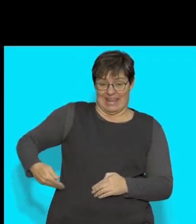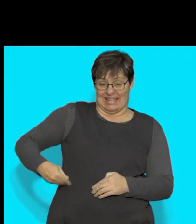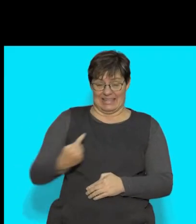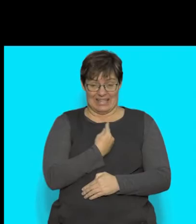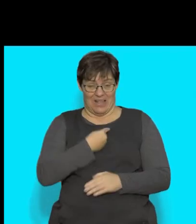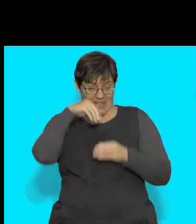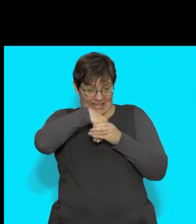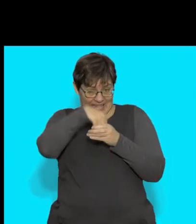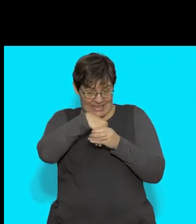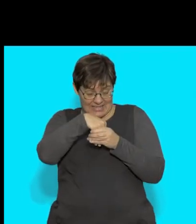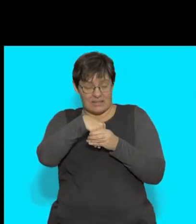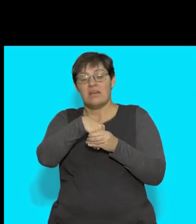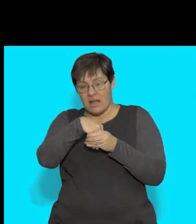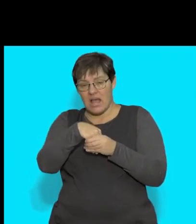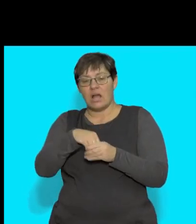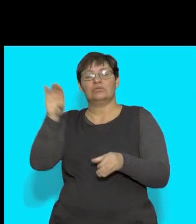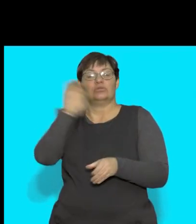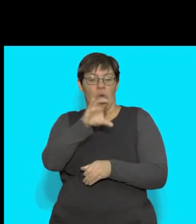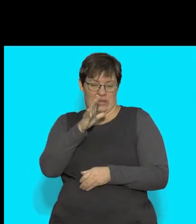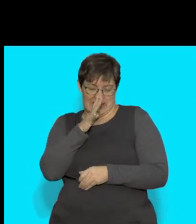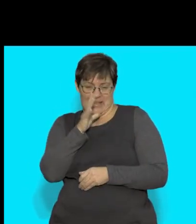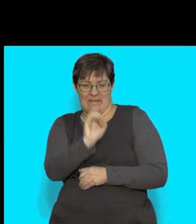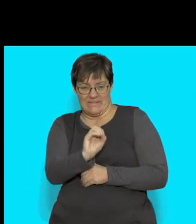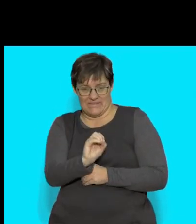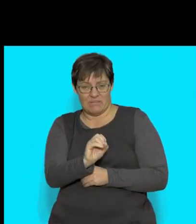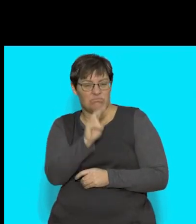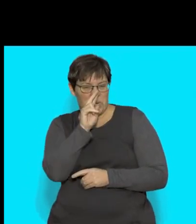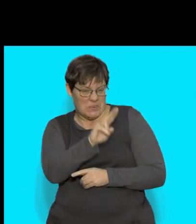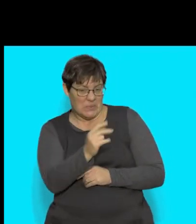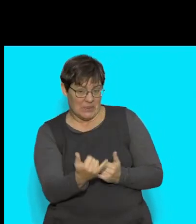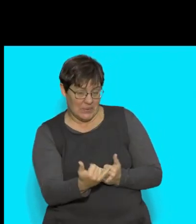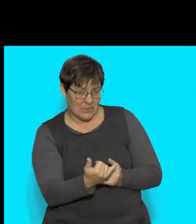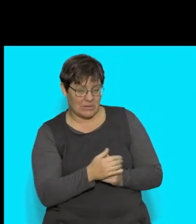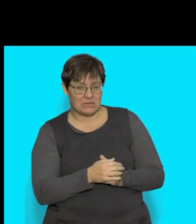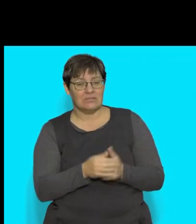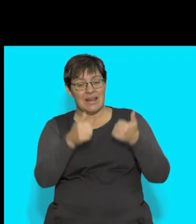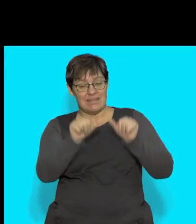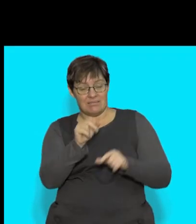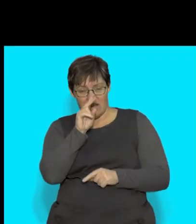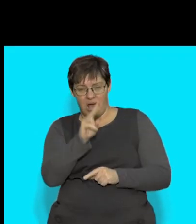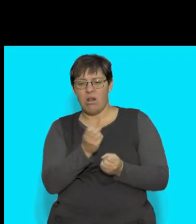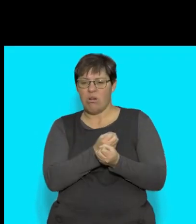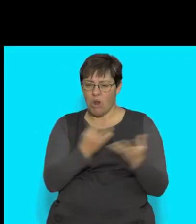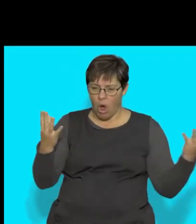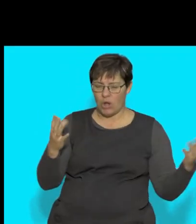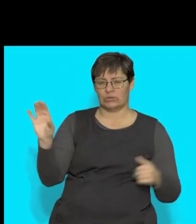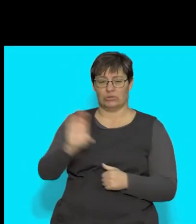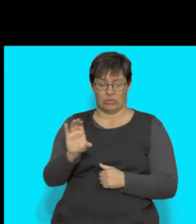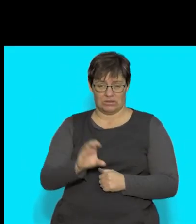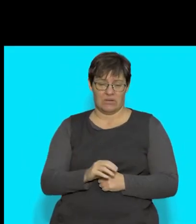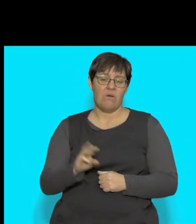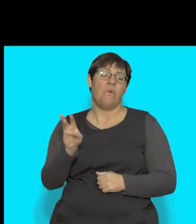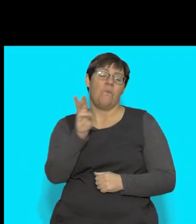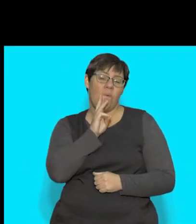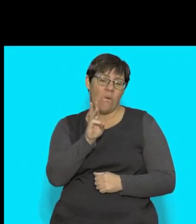that just now. The next segment, we're going to have a lot of salts, and water is going to move. So all these things, I've